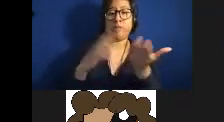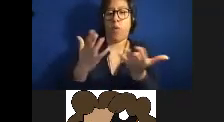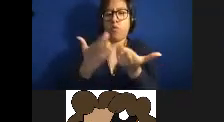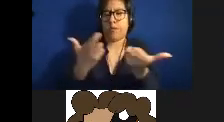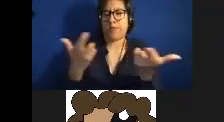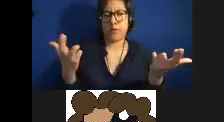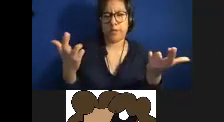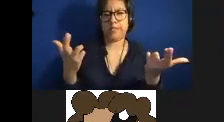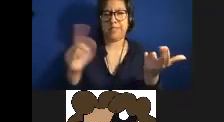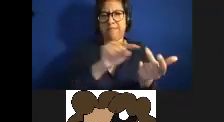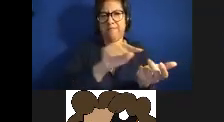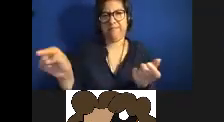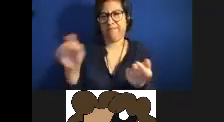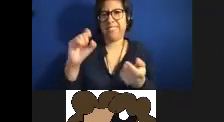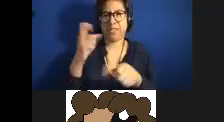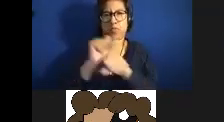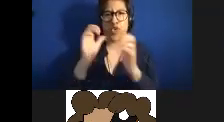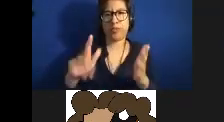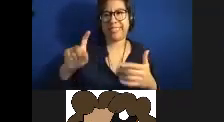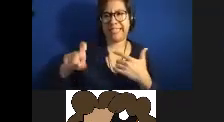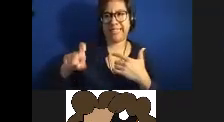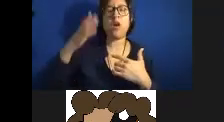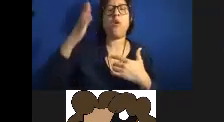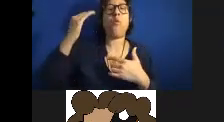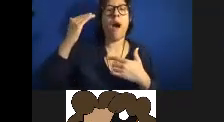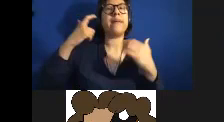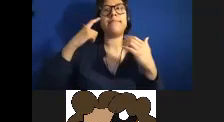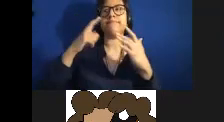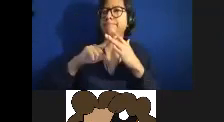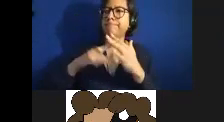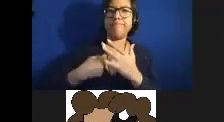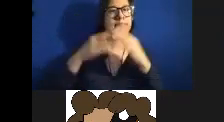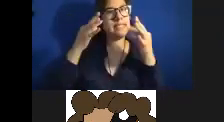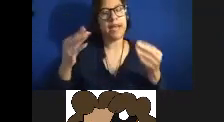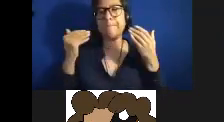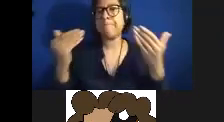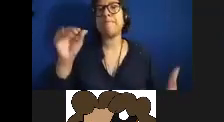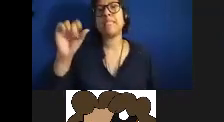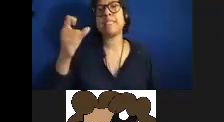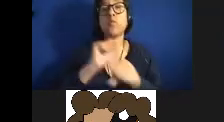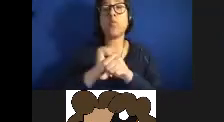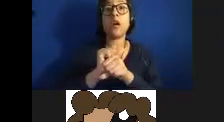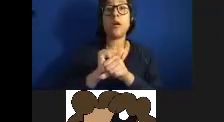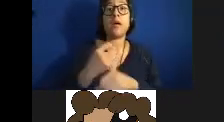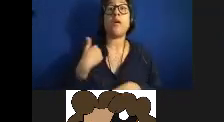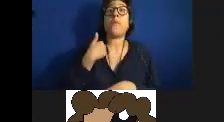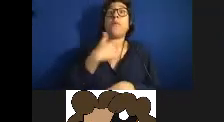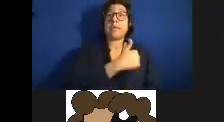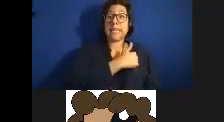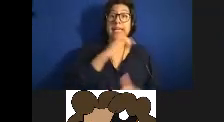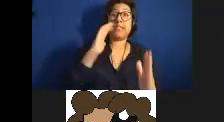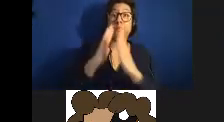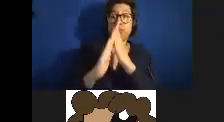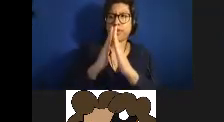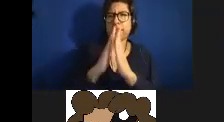that these people need? What is the reason they are doing it? And what can we as a community or